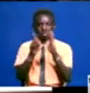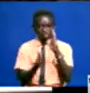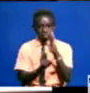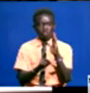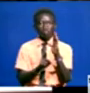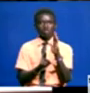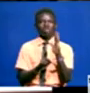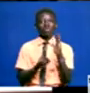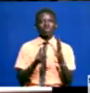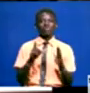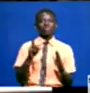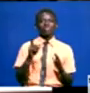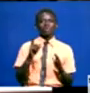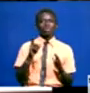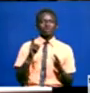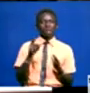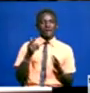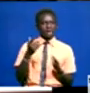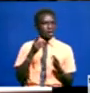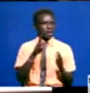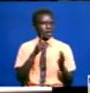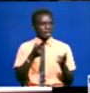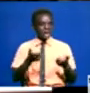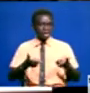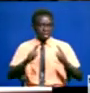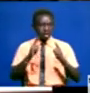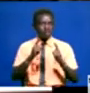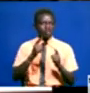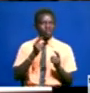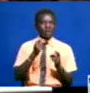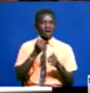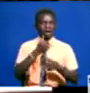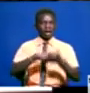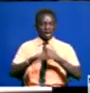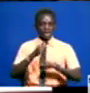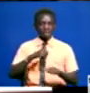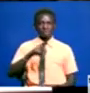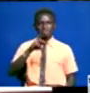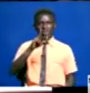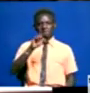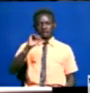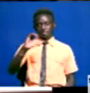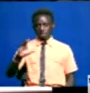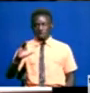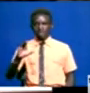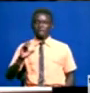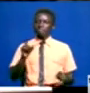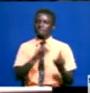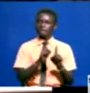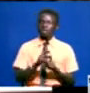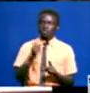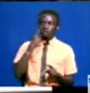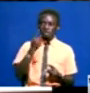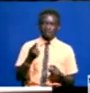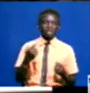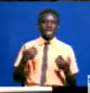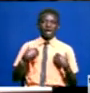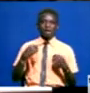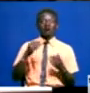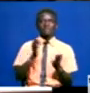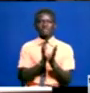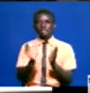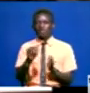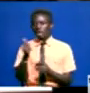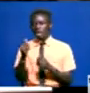Section 83C. But this is also keyword by the same Legal Education Act, Section 84, which states